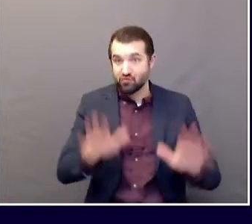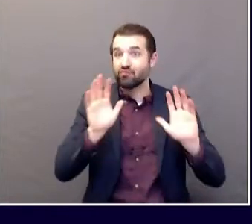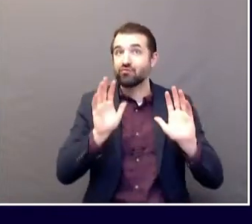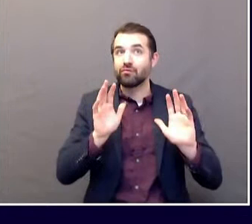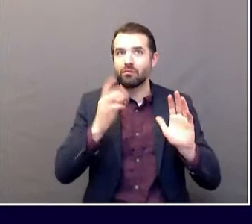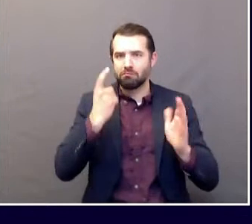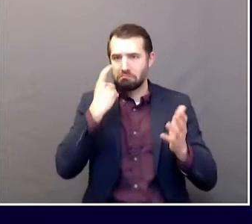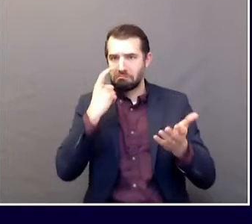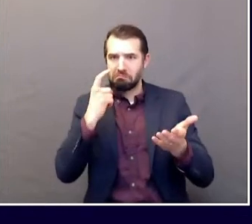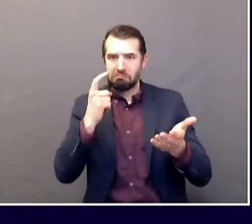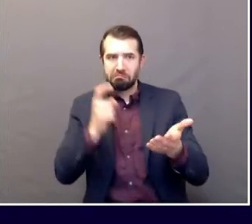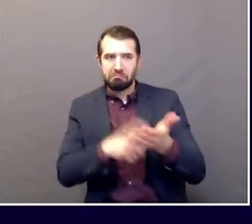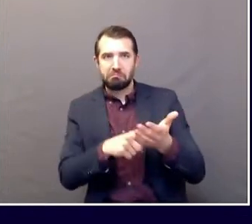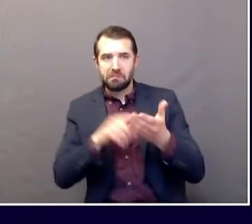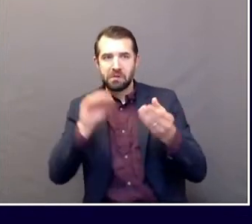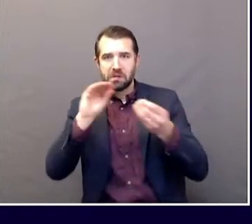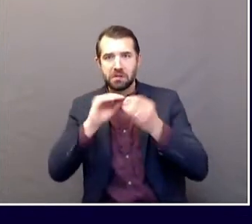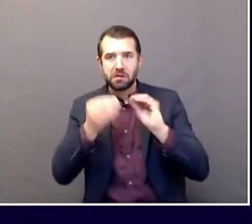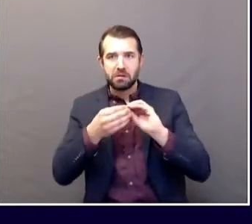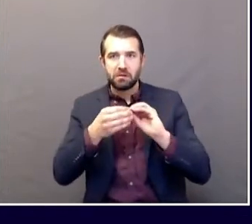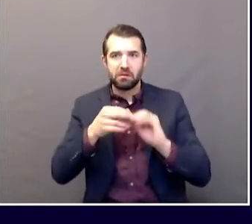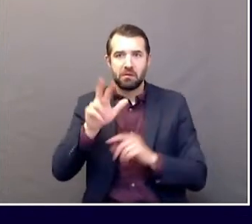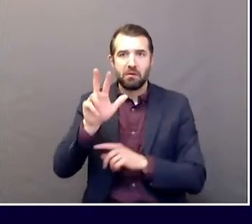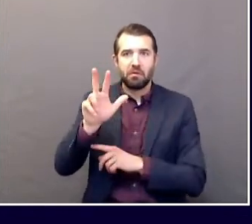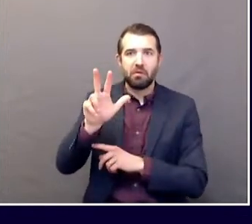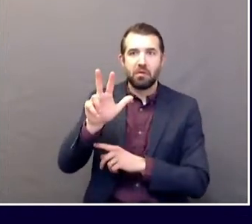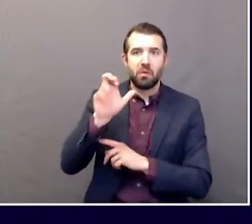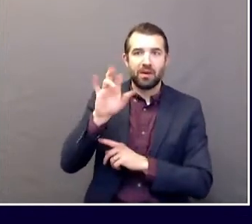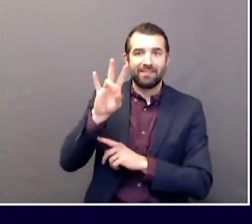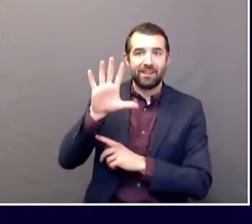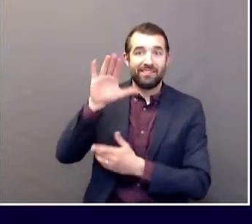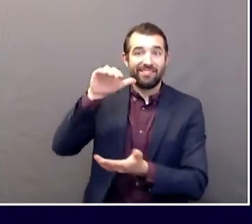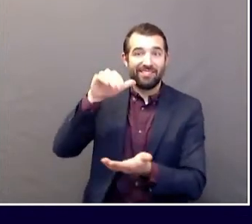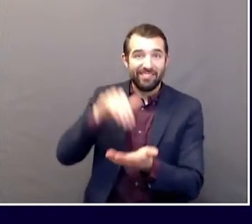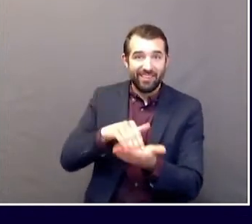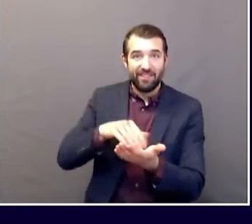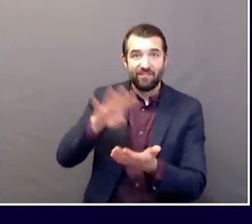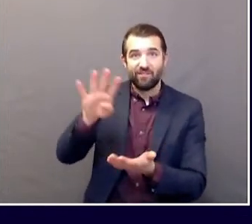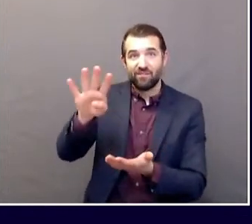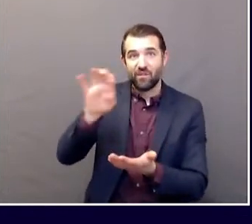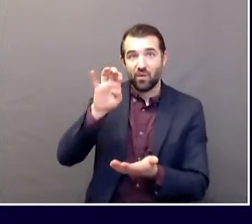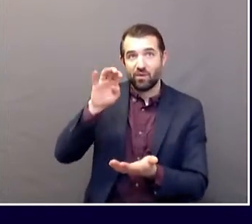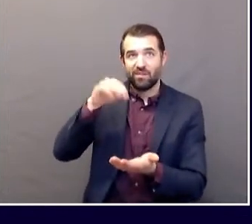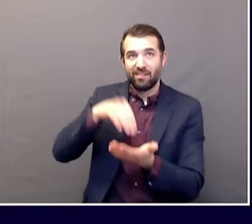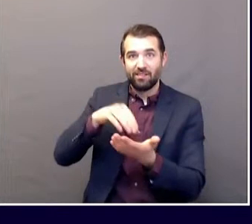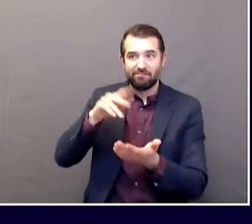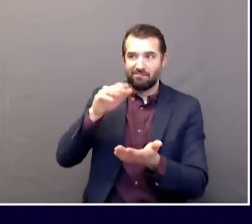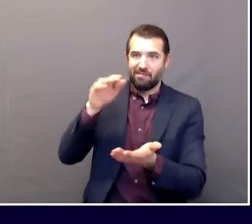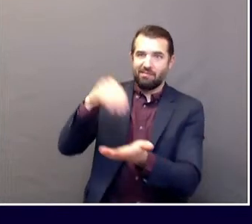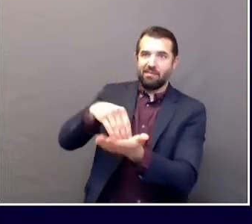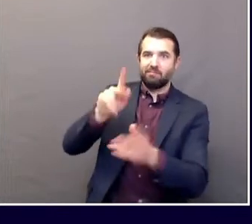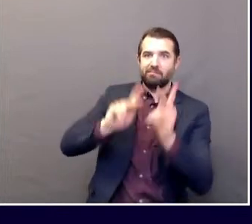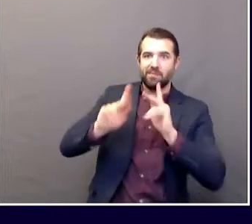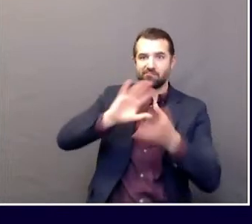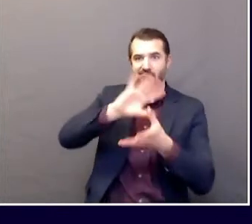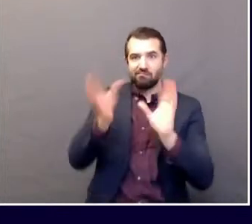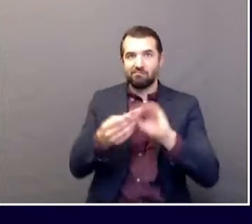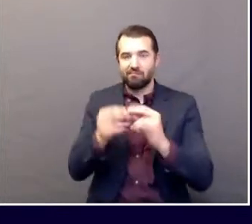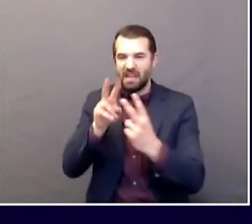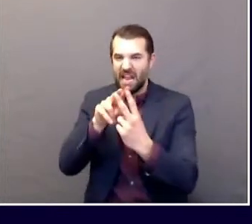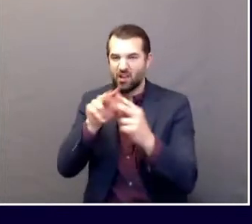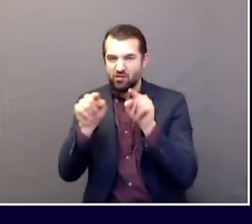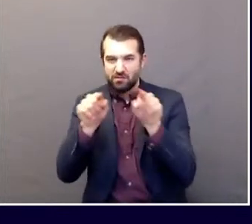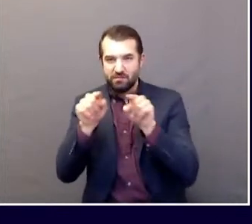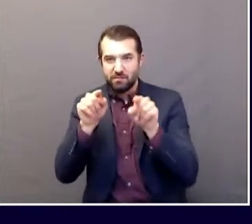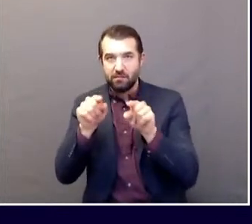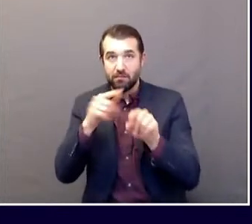to 400,000 people range. People that either have natural immunity because they had COVID-19 or